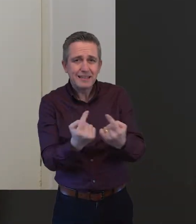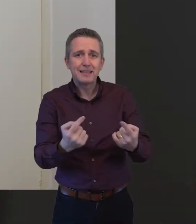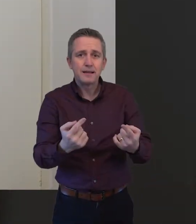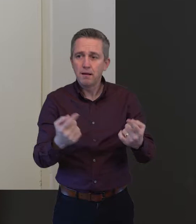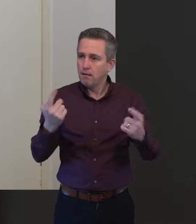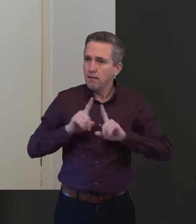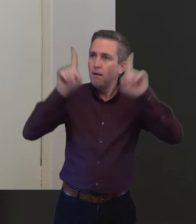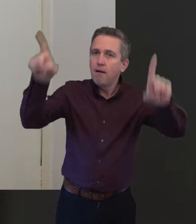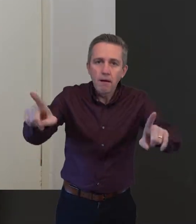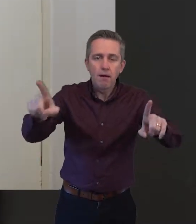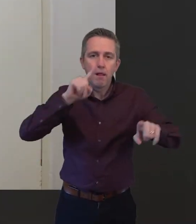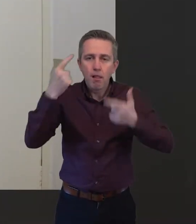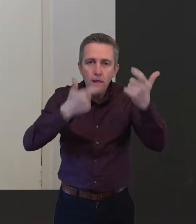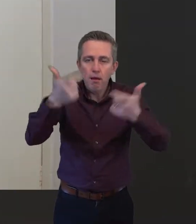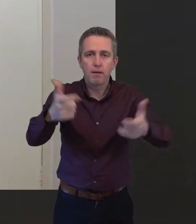Go!